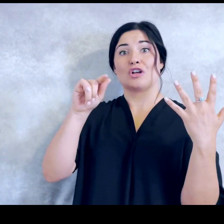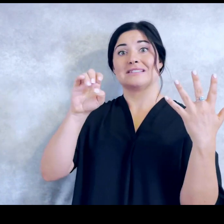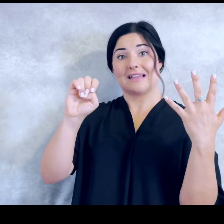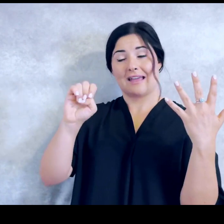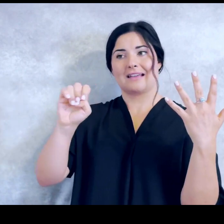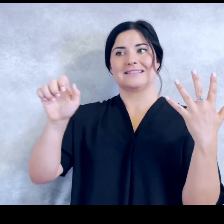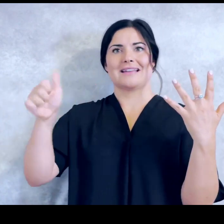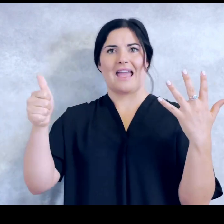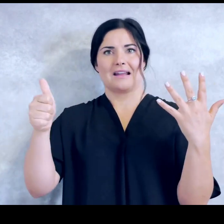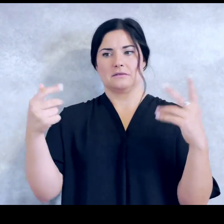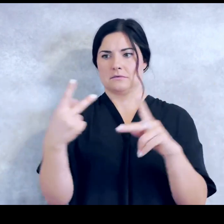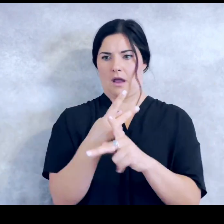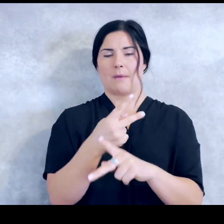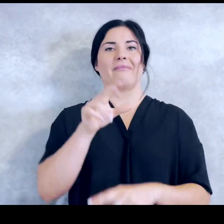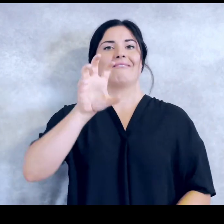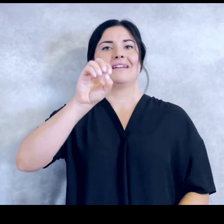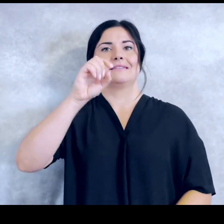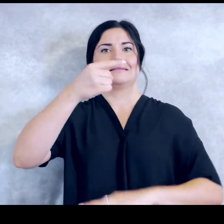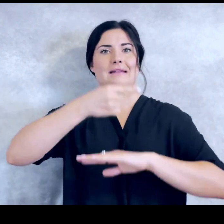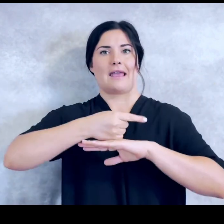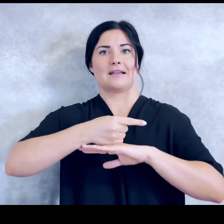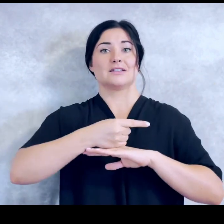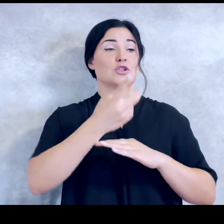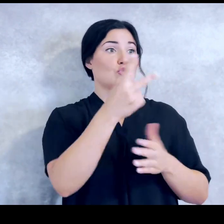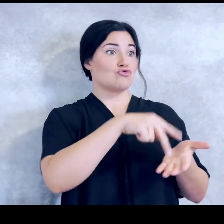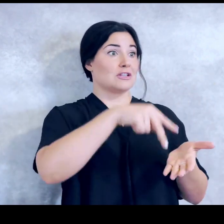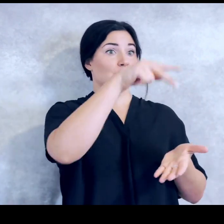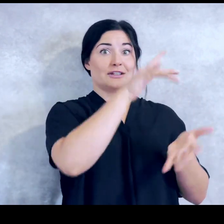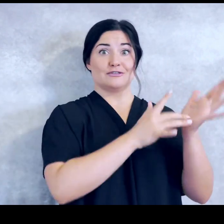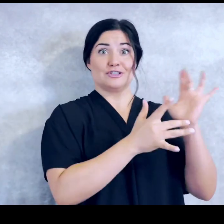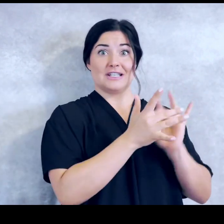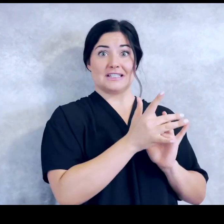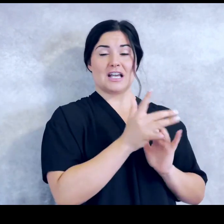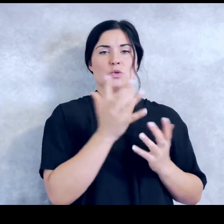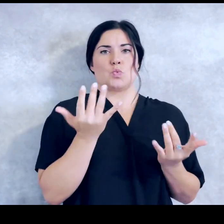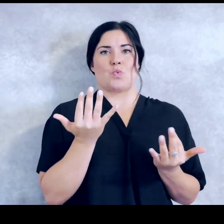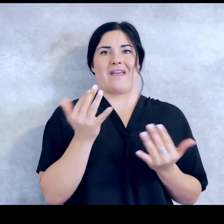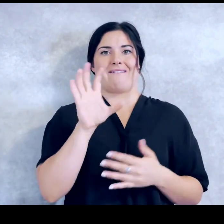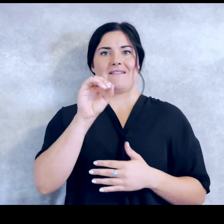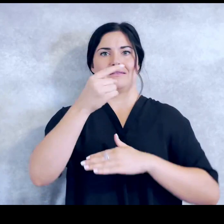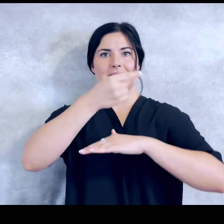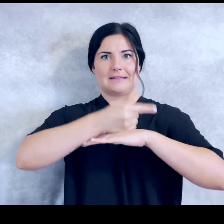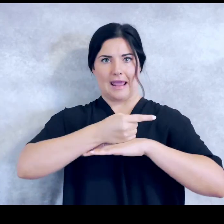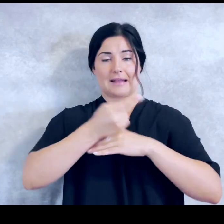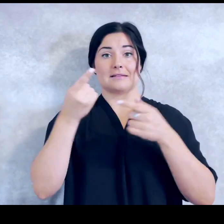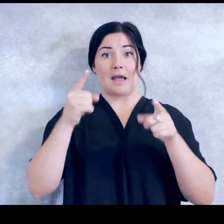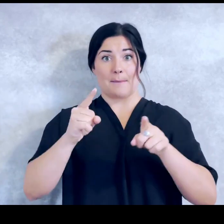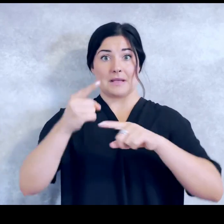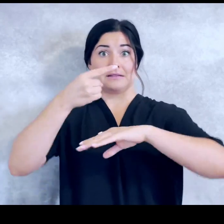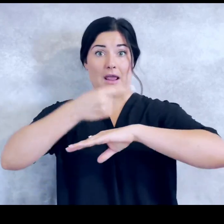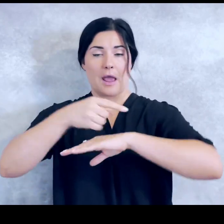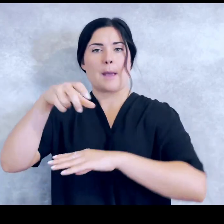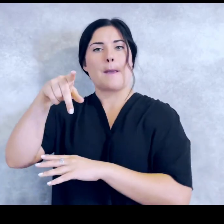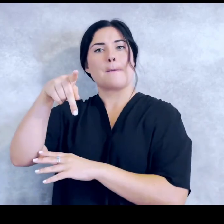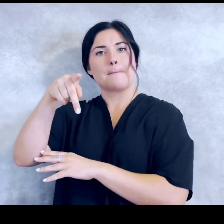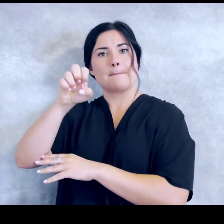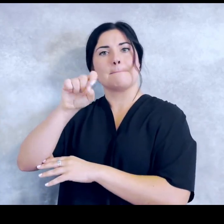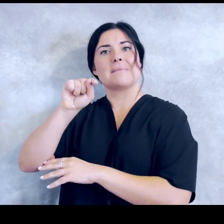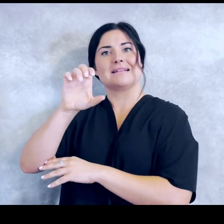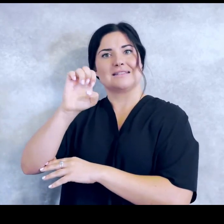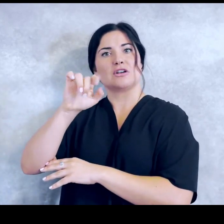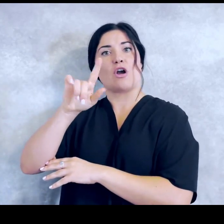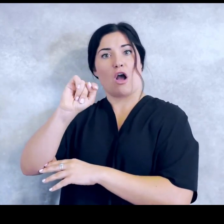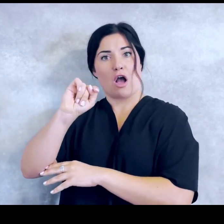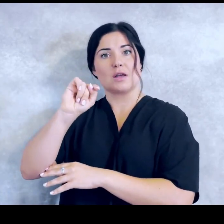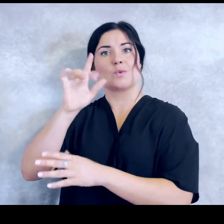times 10 is 50. 50 days, more or less, after the resurrection is when the Holy Spirit comes, and Jesus says, wait